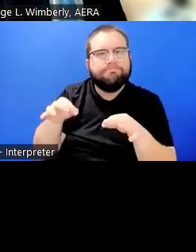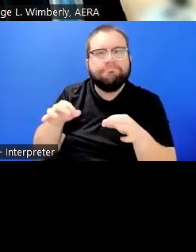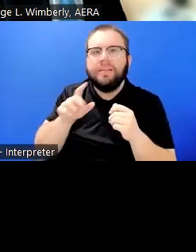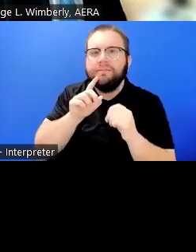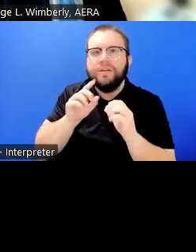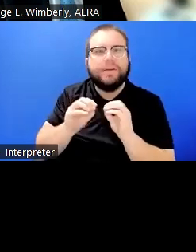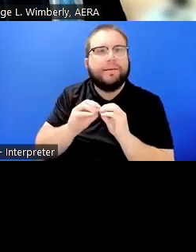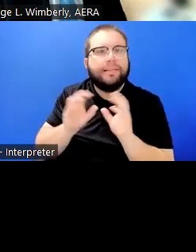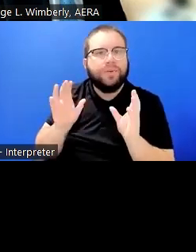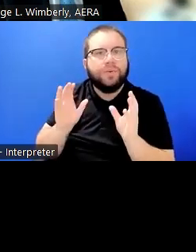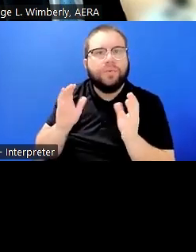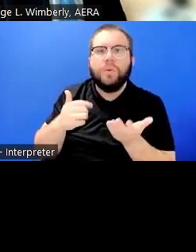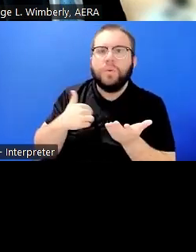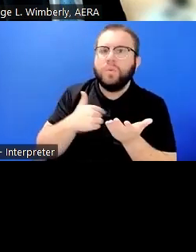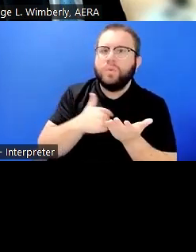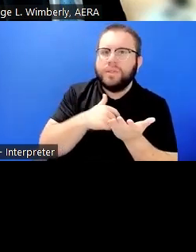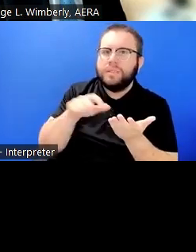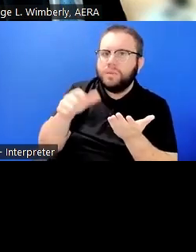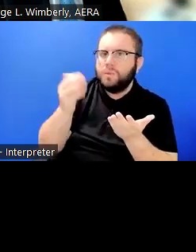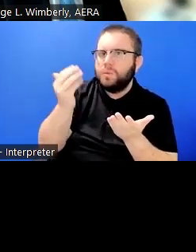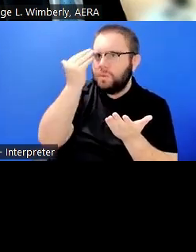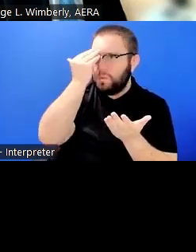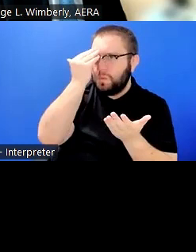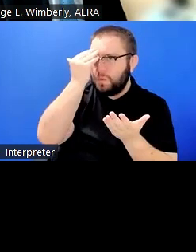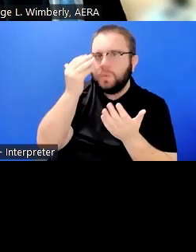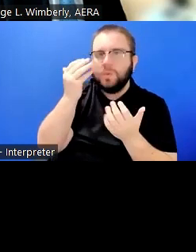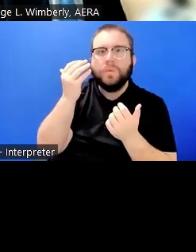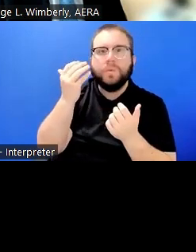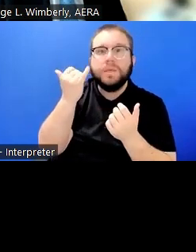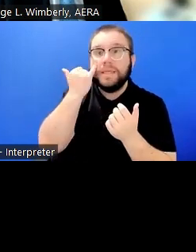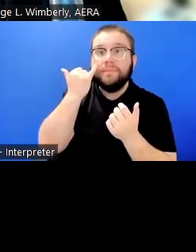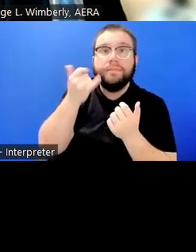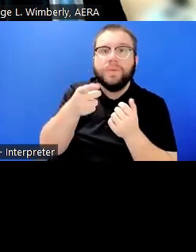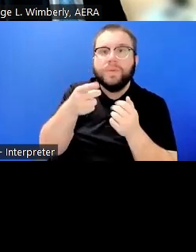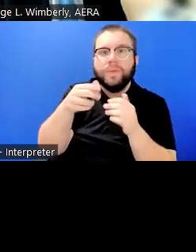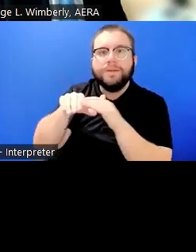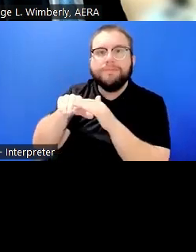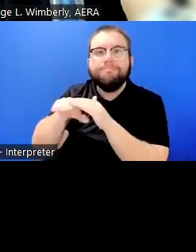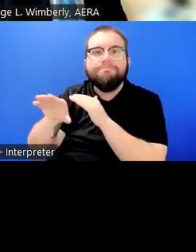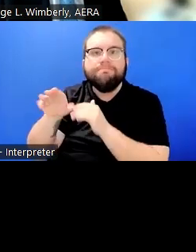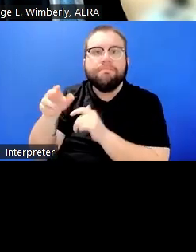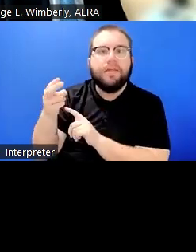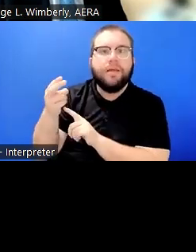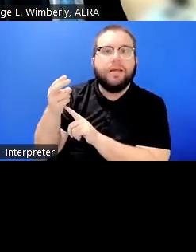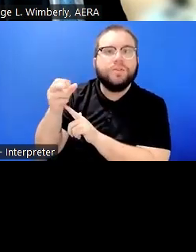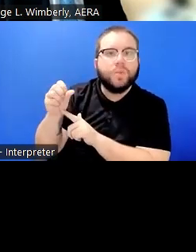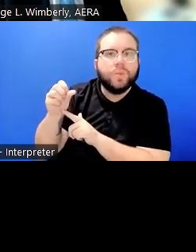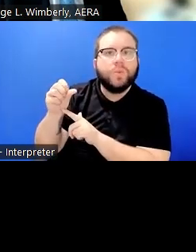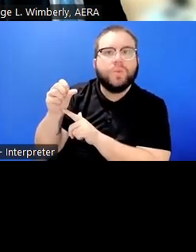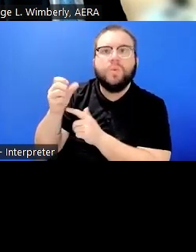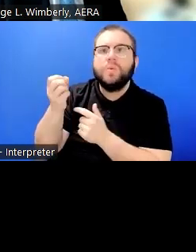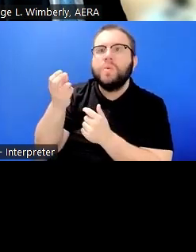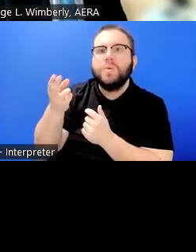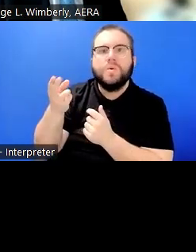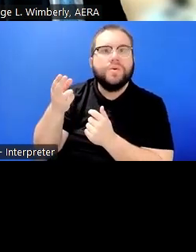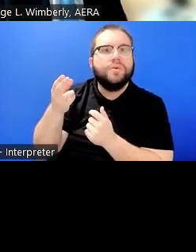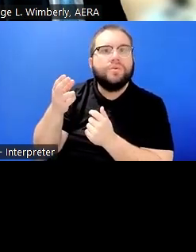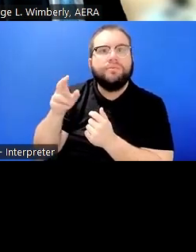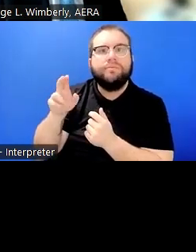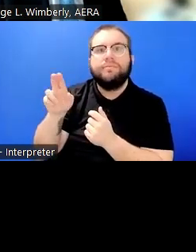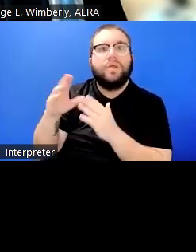you are going into a high school and urban community and you want